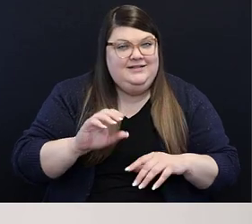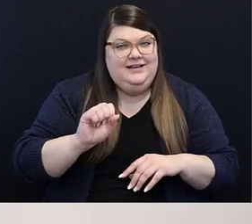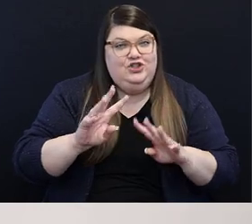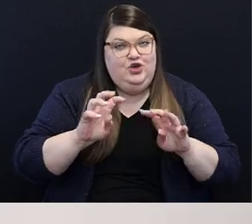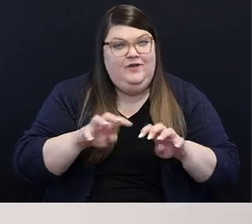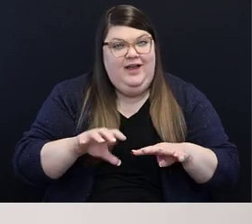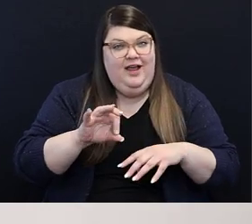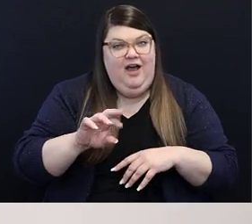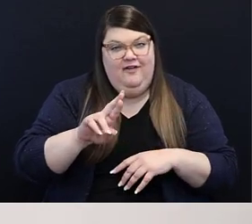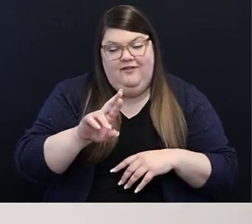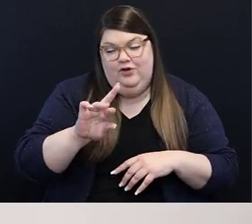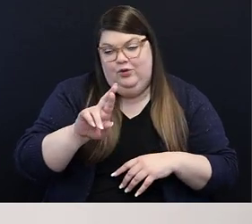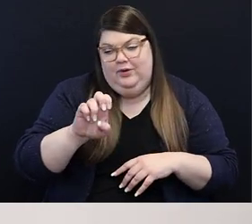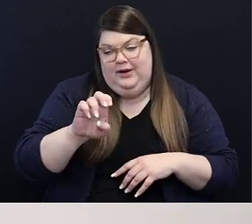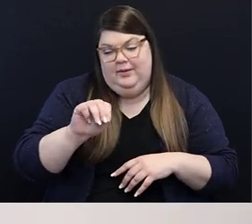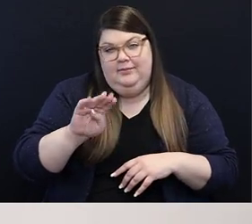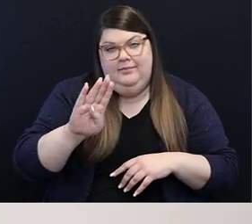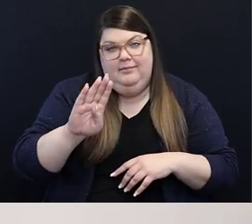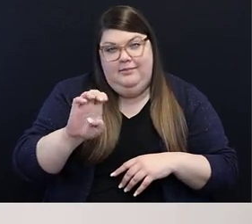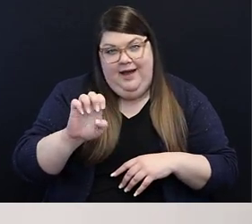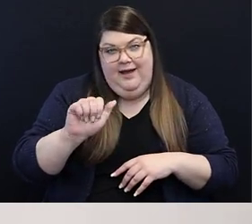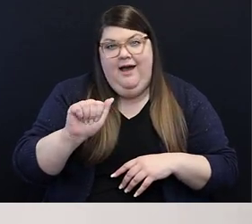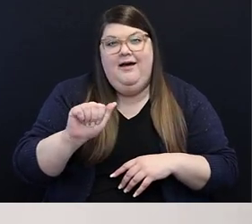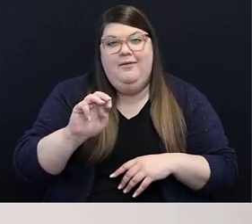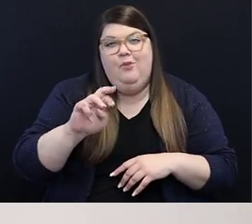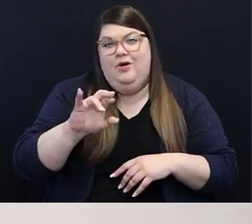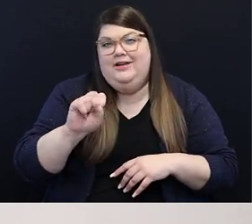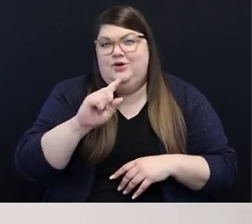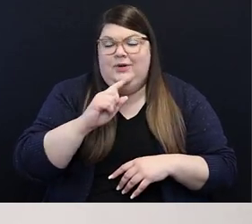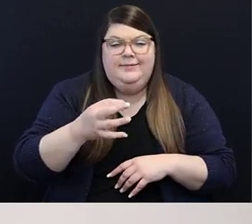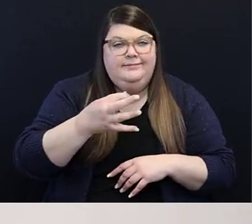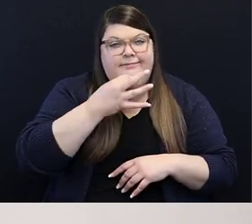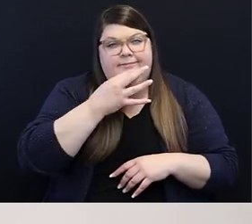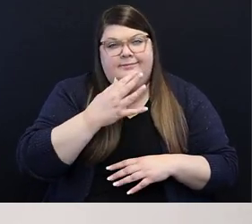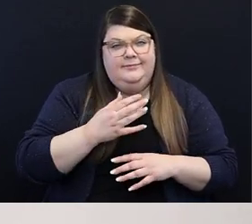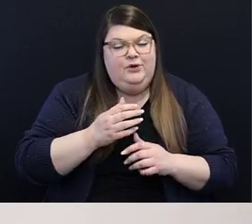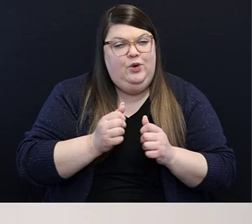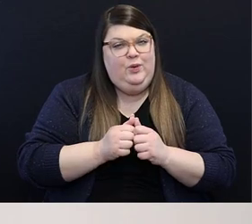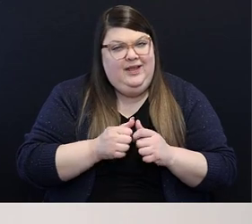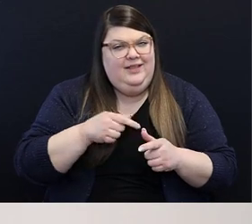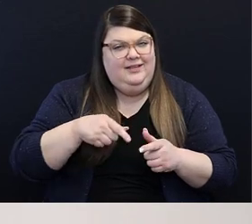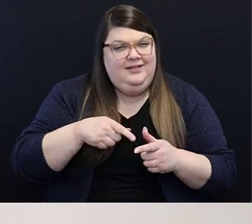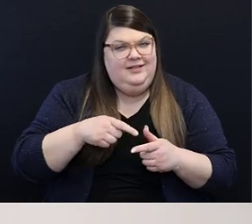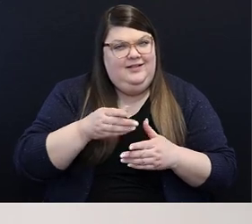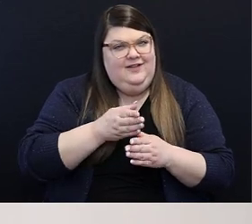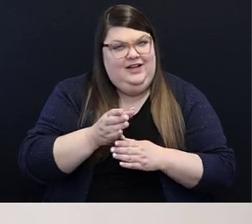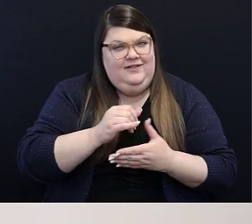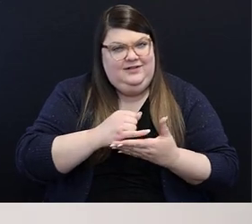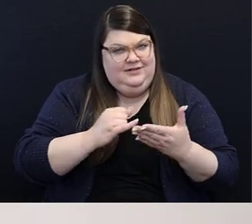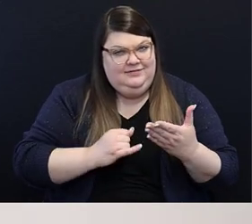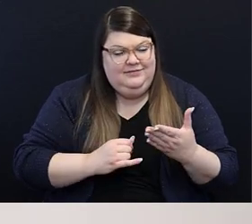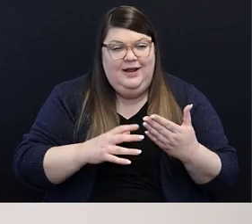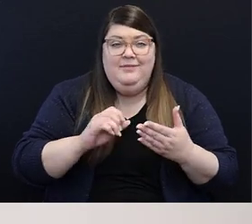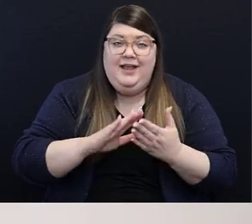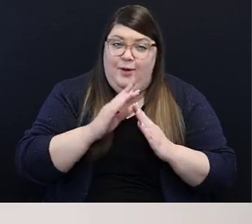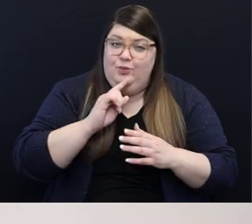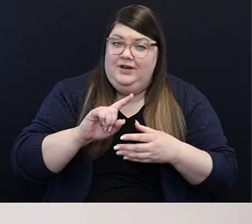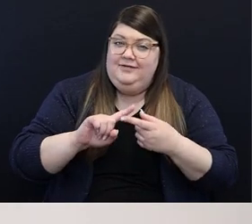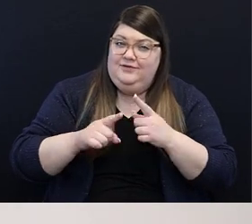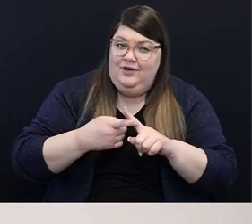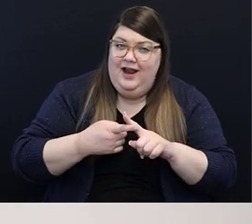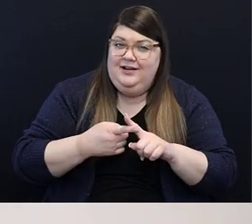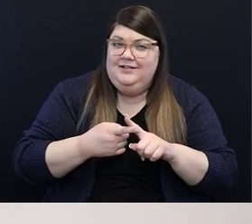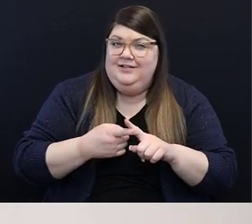Rebecca Morris, a real titan in the field of painting and who has become a friend through the process of realizing this survey.